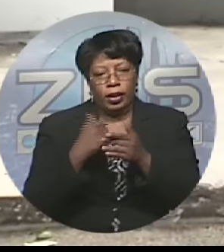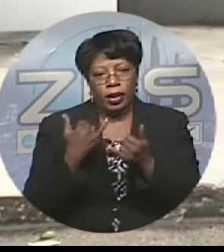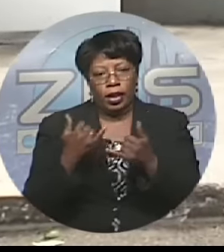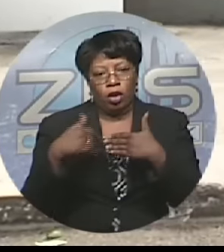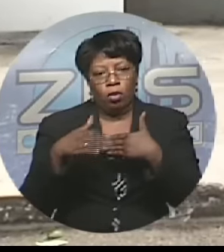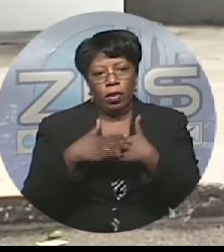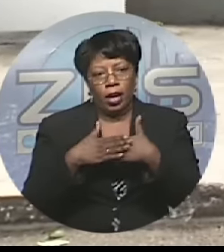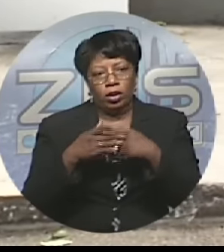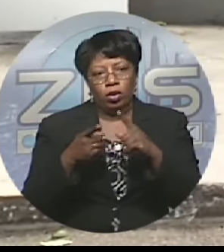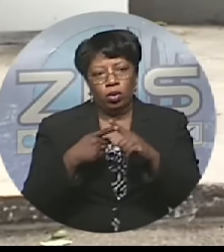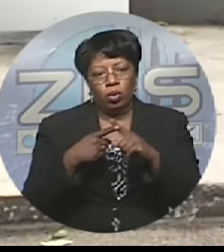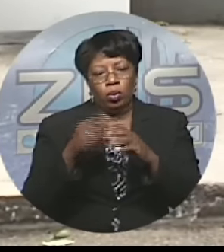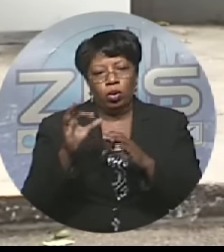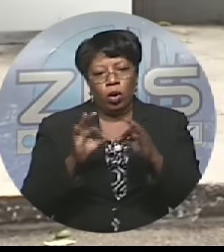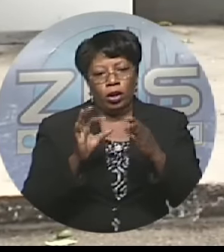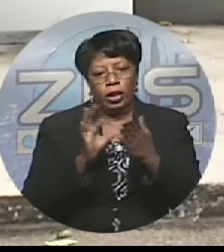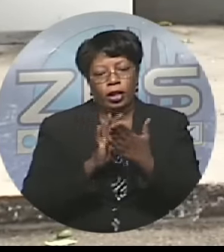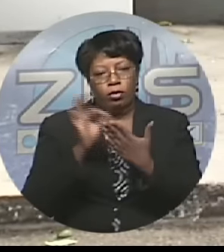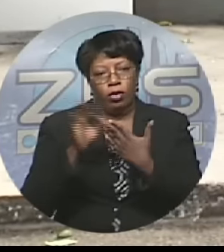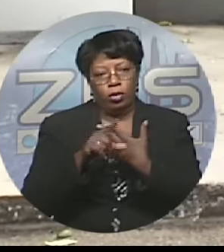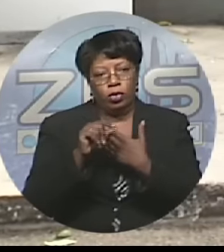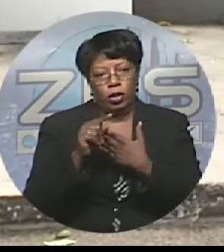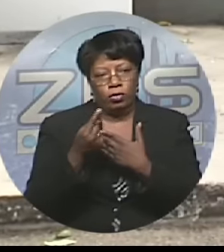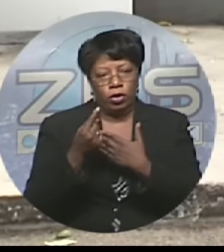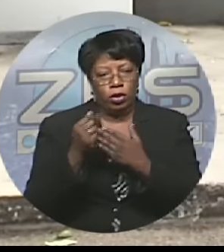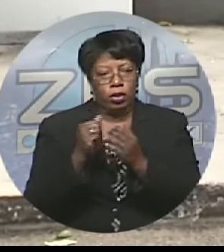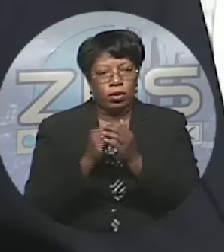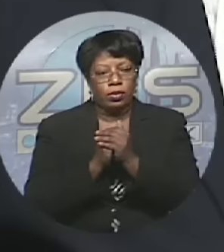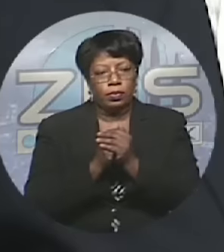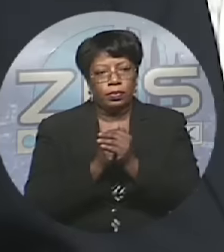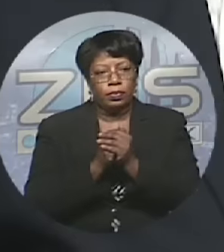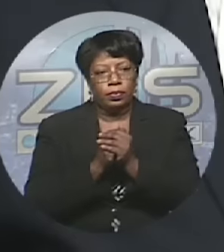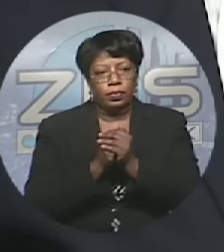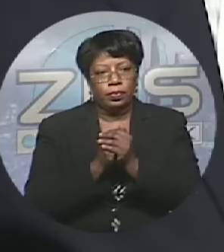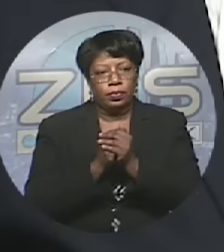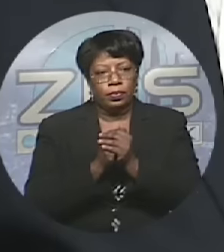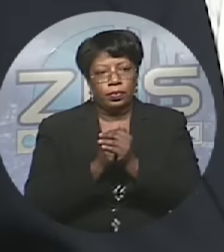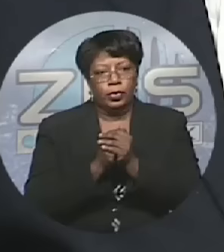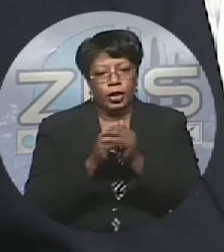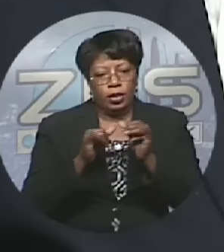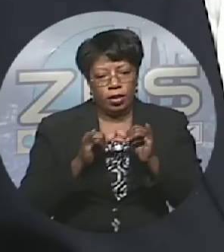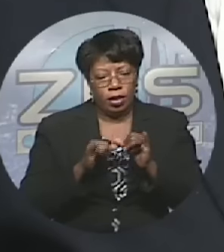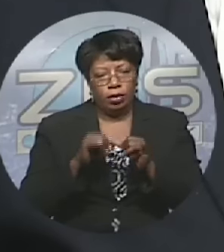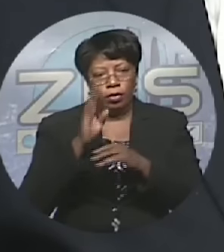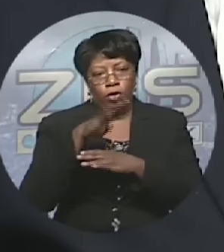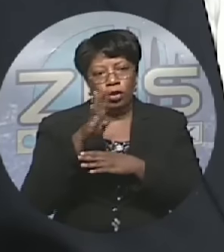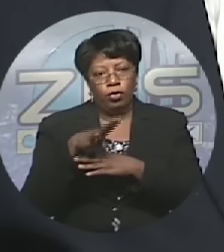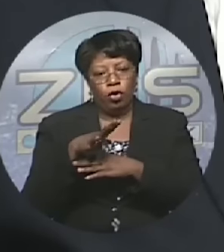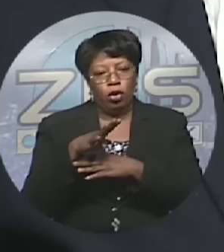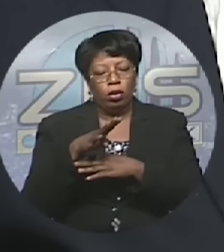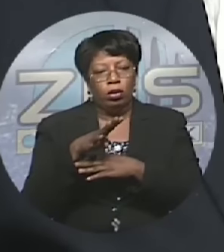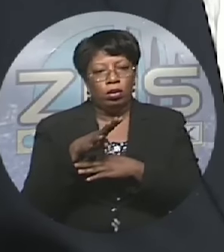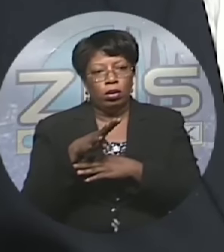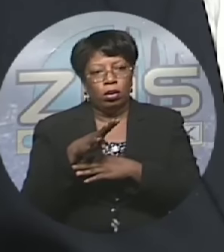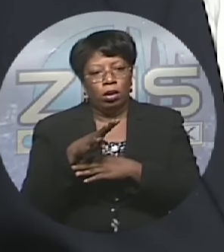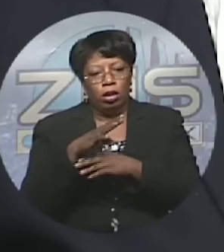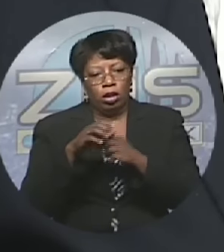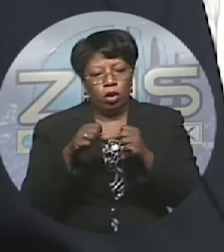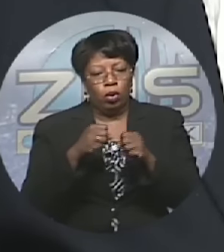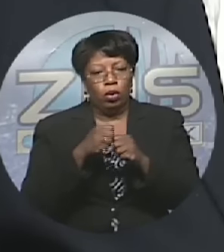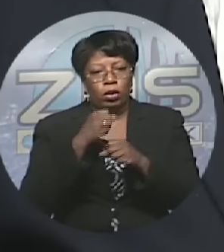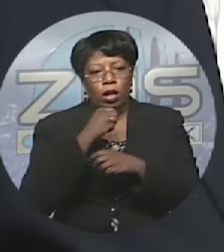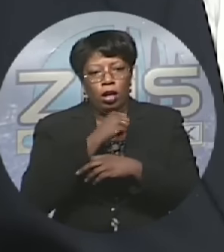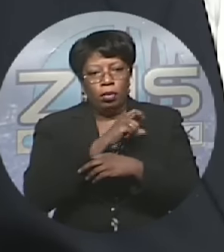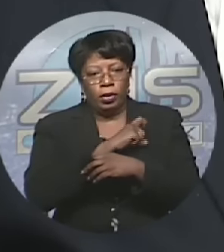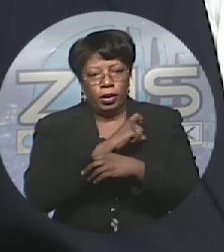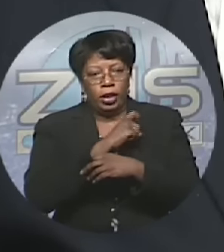court on February 1st. Fern Carey, CNN Network News. Still at court, a 44-year-old police sergeant was charged before Magistrate